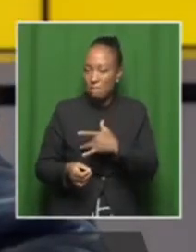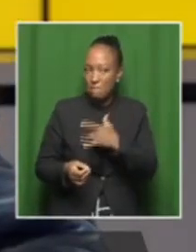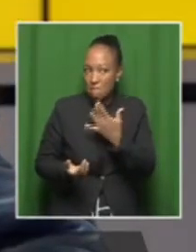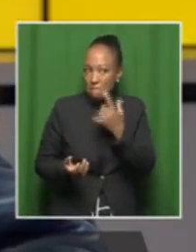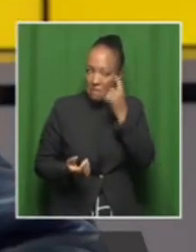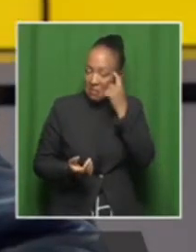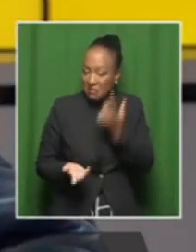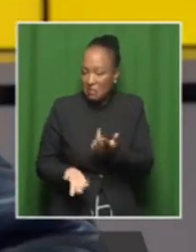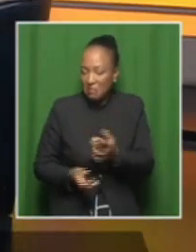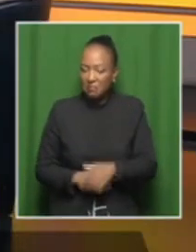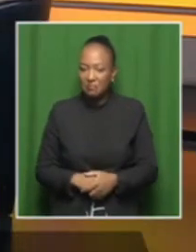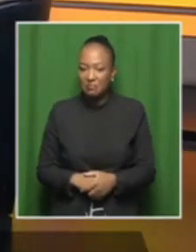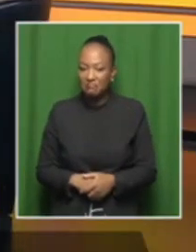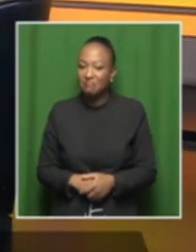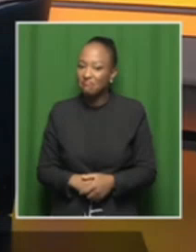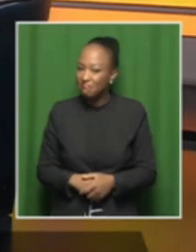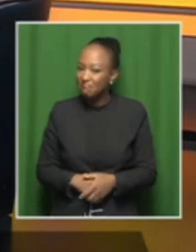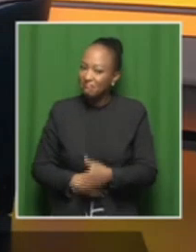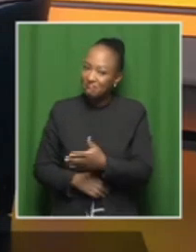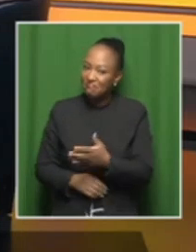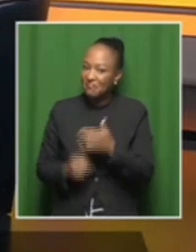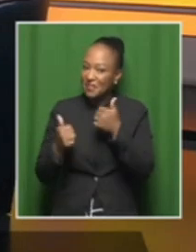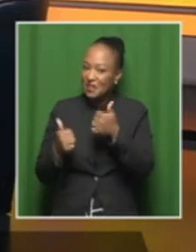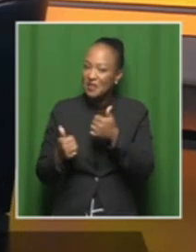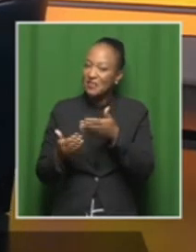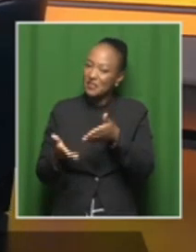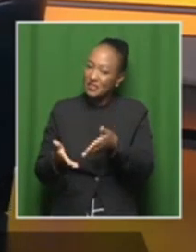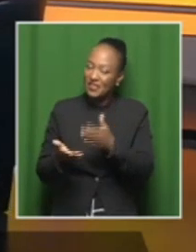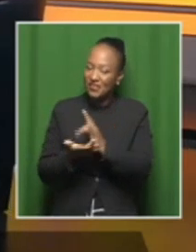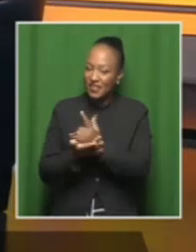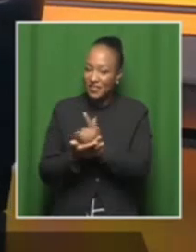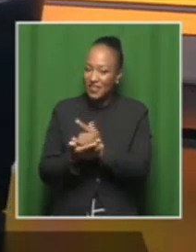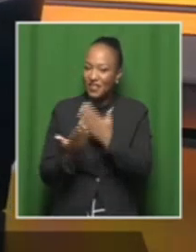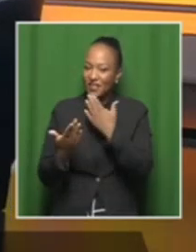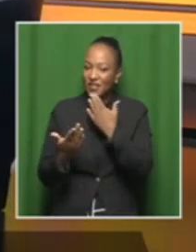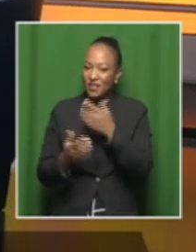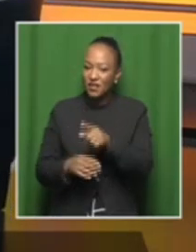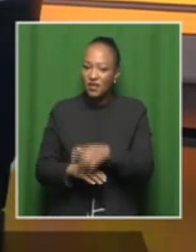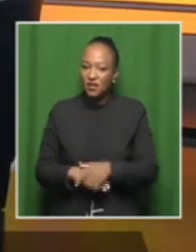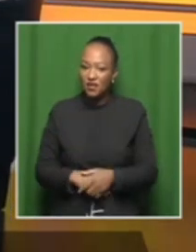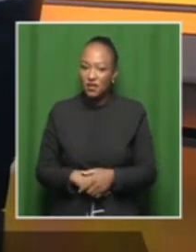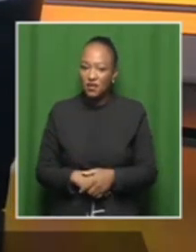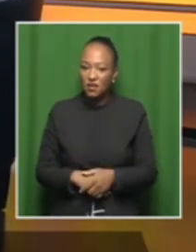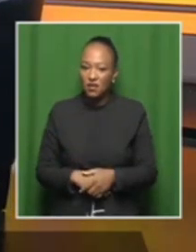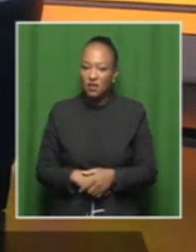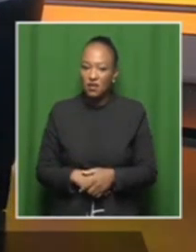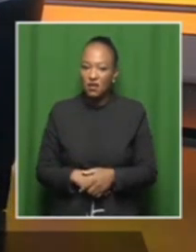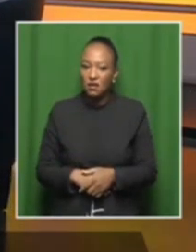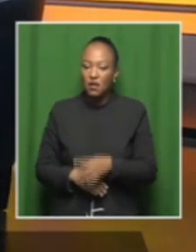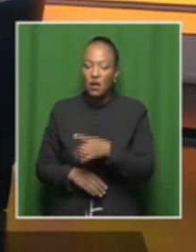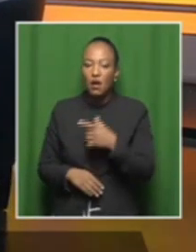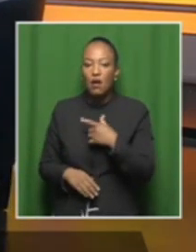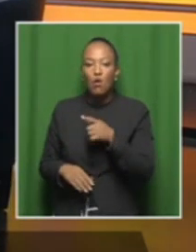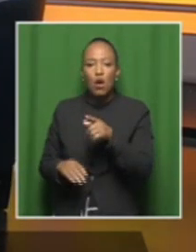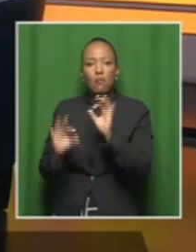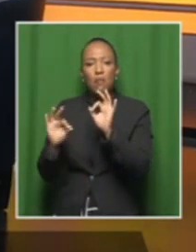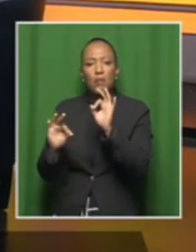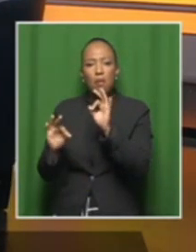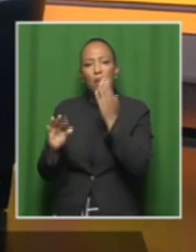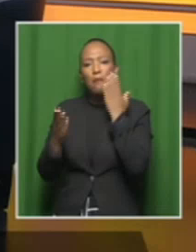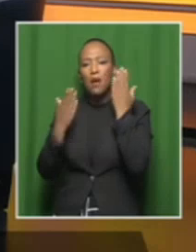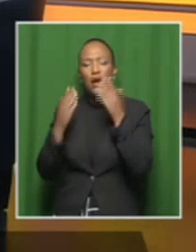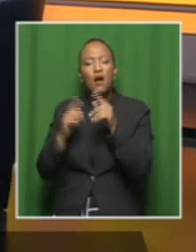All right. Gents, great chatting to you, man. Thank you so much for Thank you joining so us. much. eh? Okay. Keep on How growing. come you got the proper makeup? As we got 2 minutes, 2 minutes.